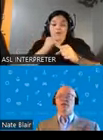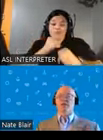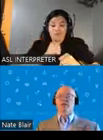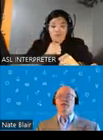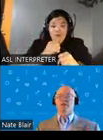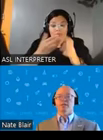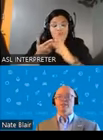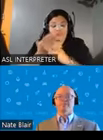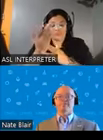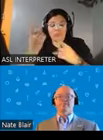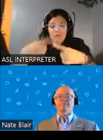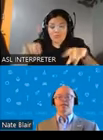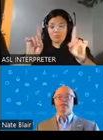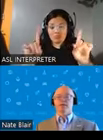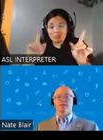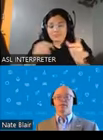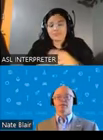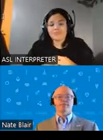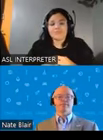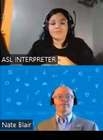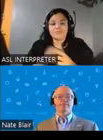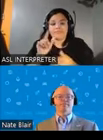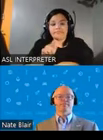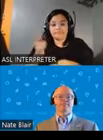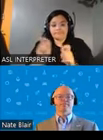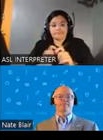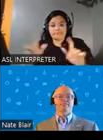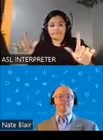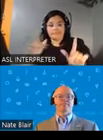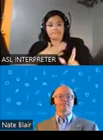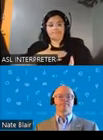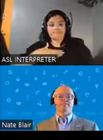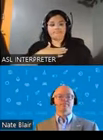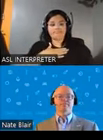working on these first 6 months. Next slide, please.